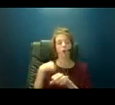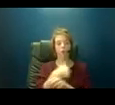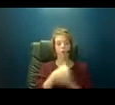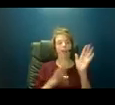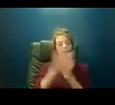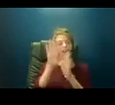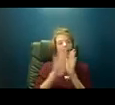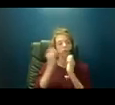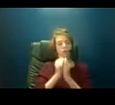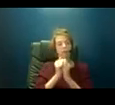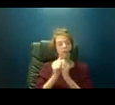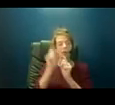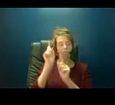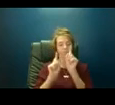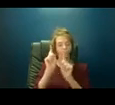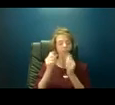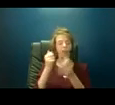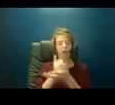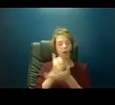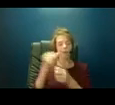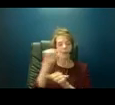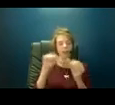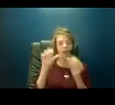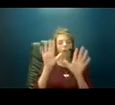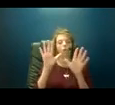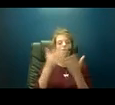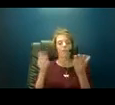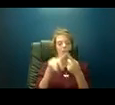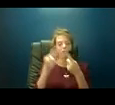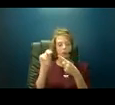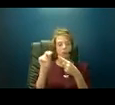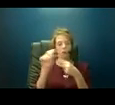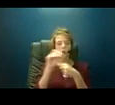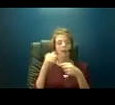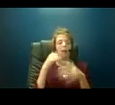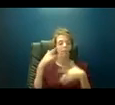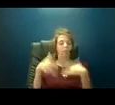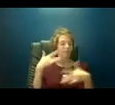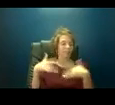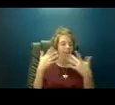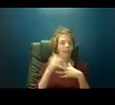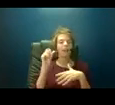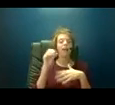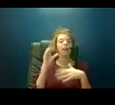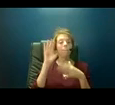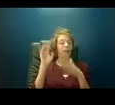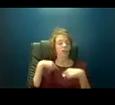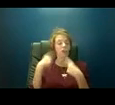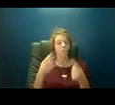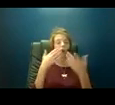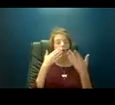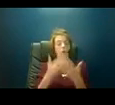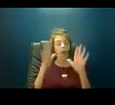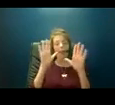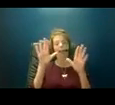side, and it's a great thing to do. So I'm real excited. Looks like it's been a great conference so far. I